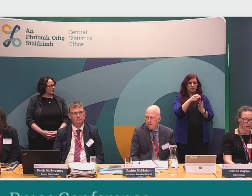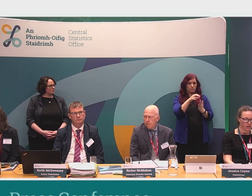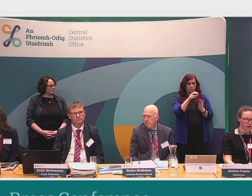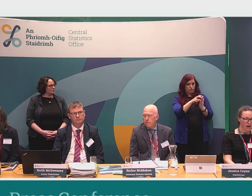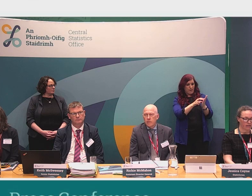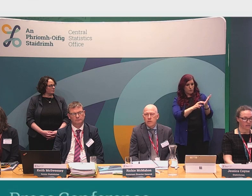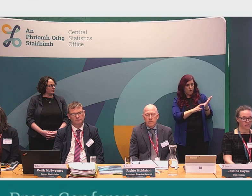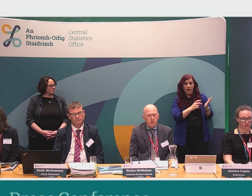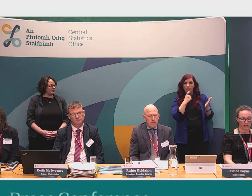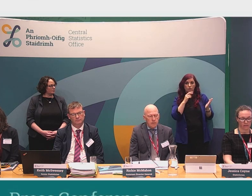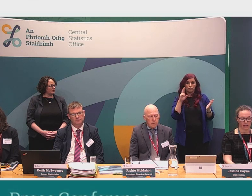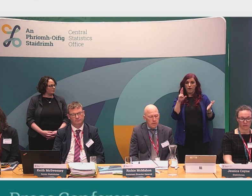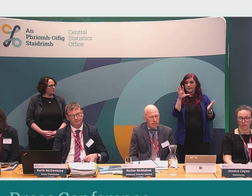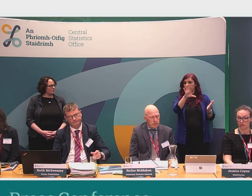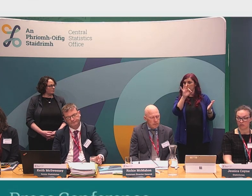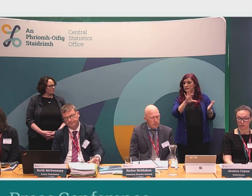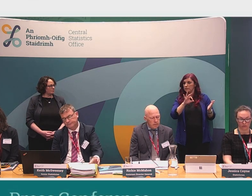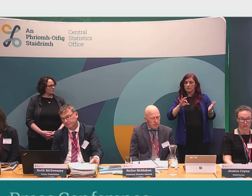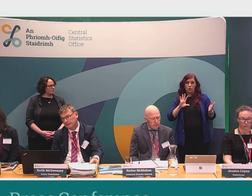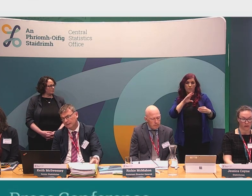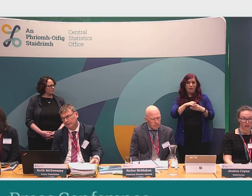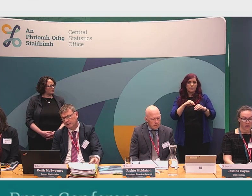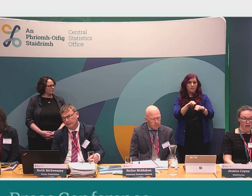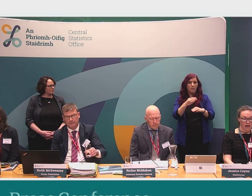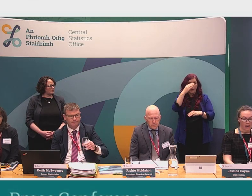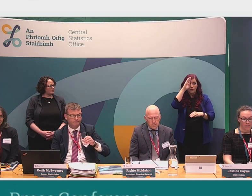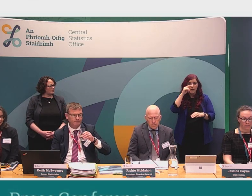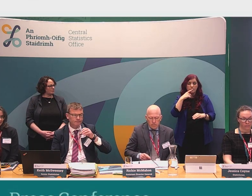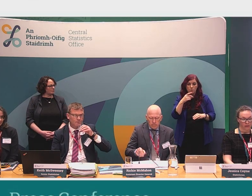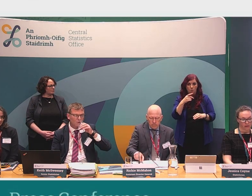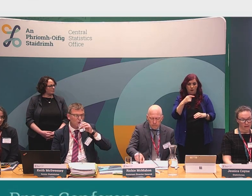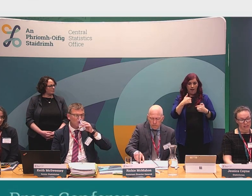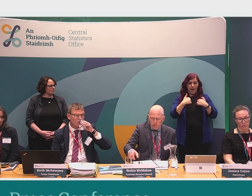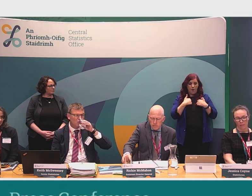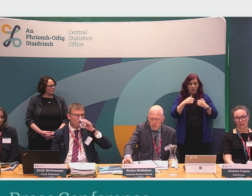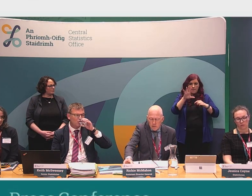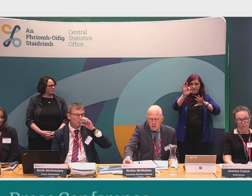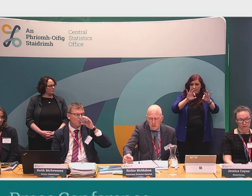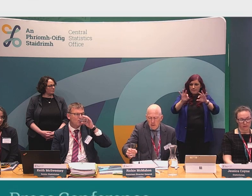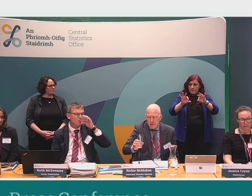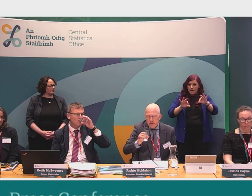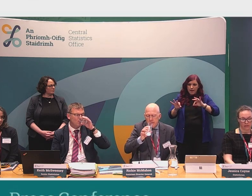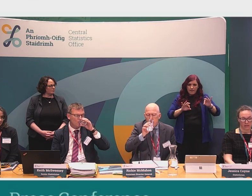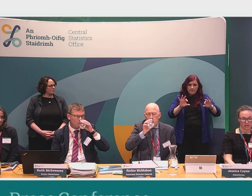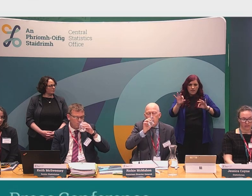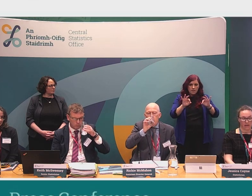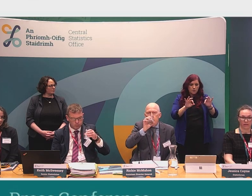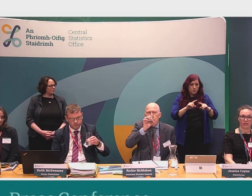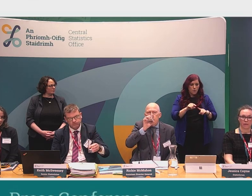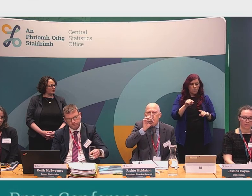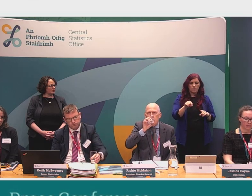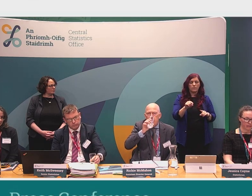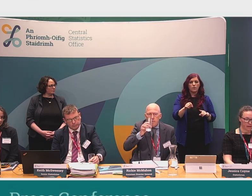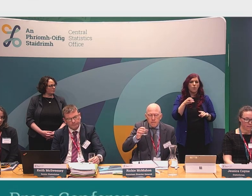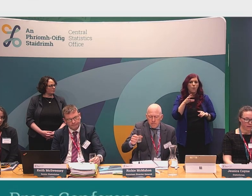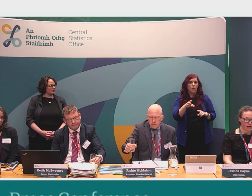Ireland. And just the stratification bit just ensures that that each population group was representative as accurately as